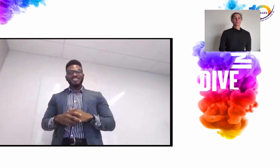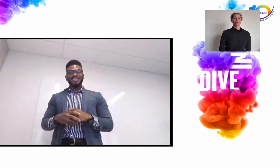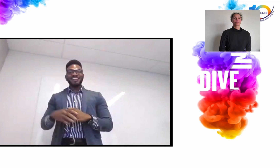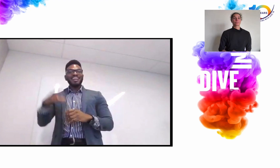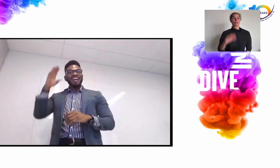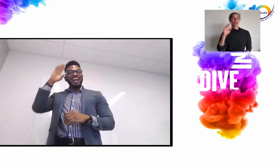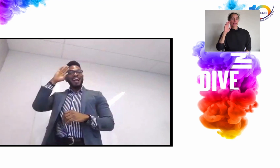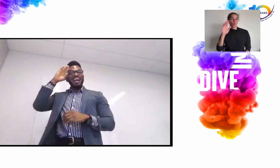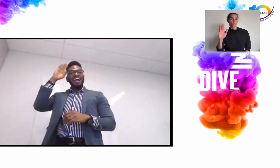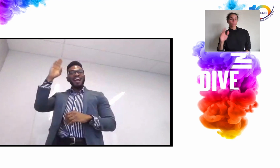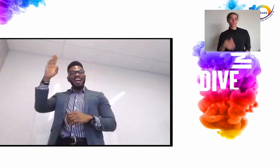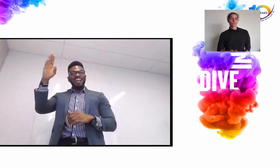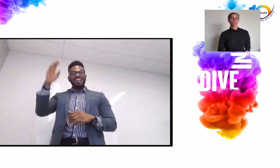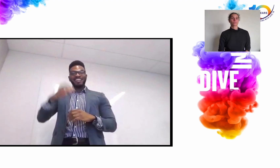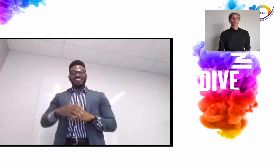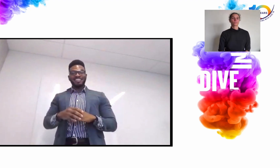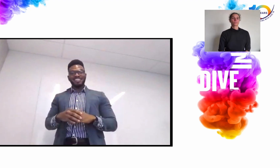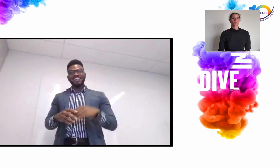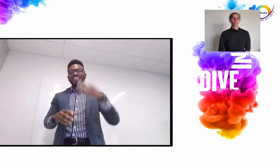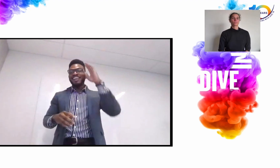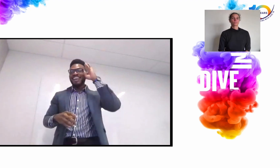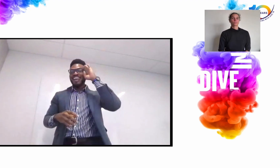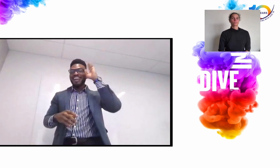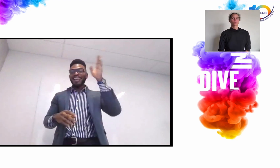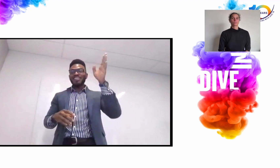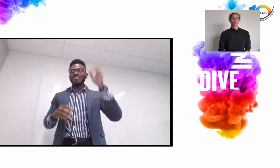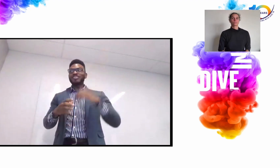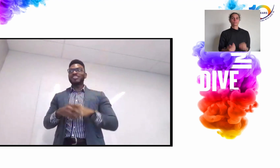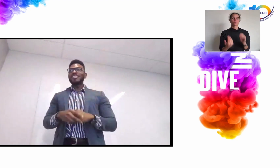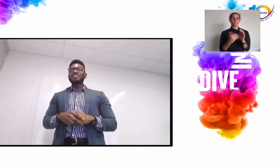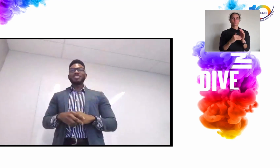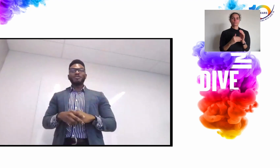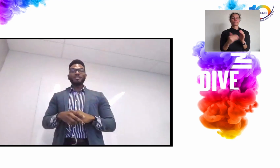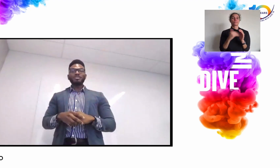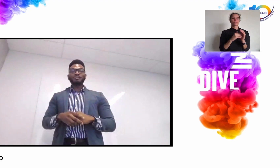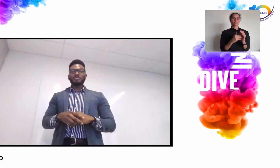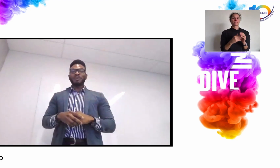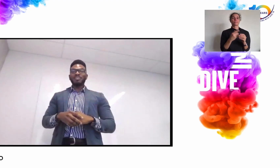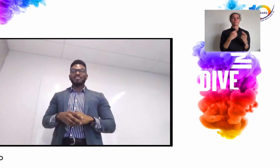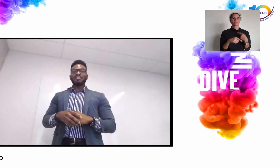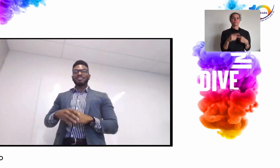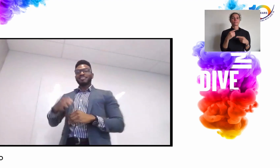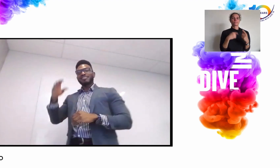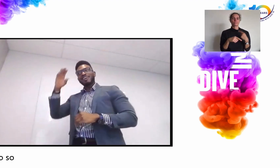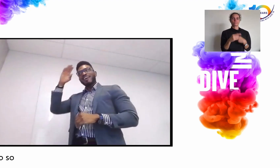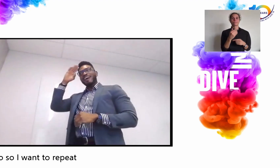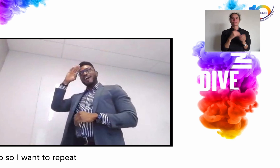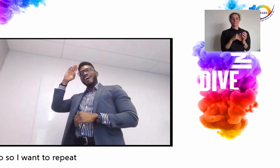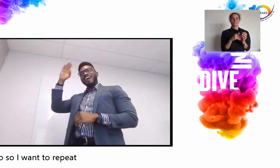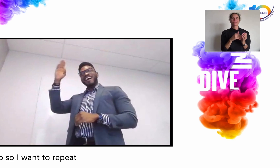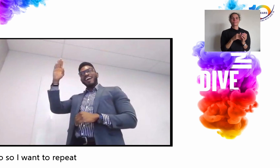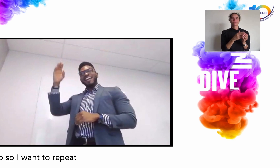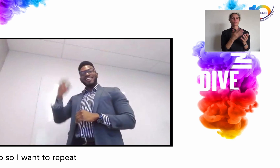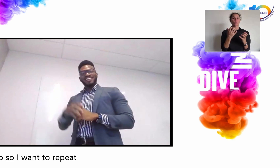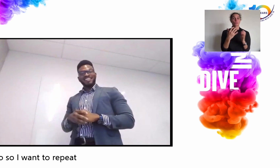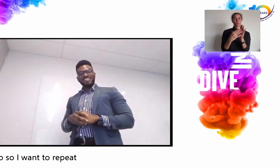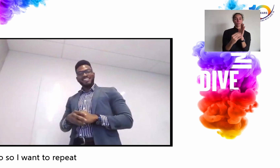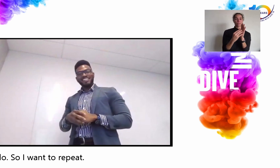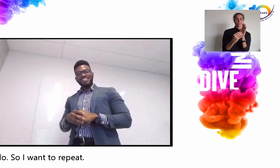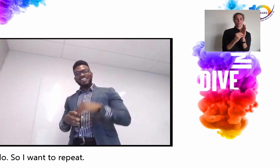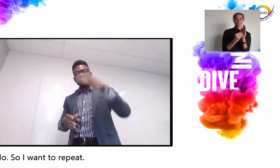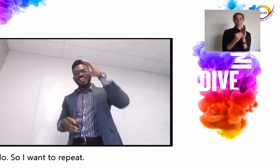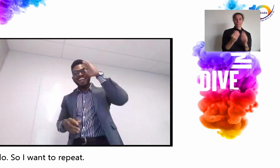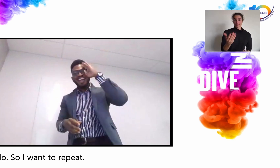hello, hi, hello. So I want to repeat. Hi,